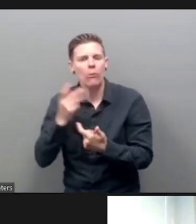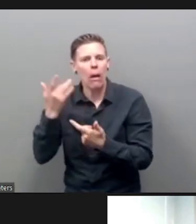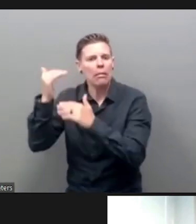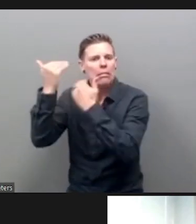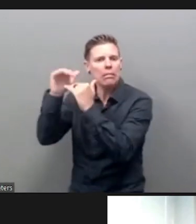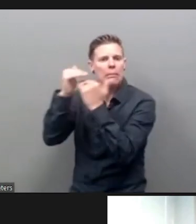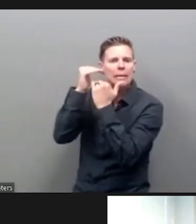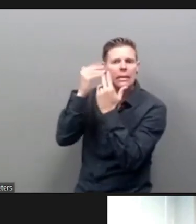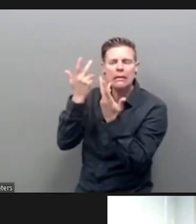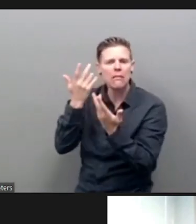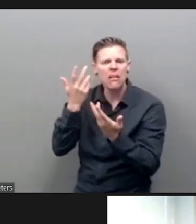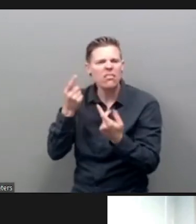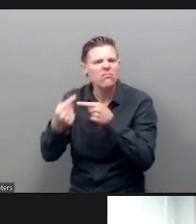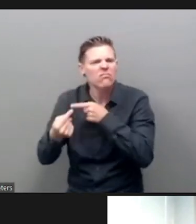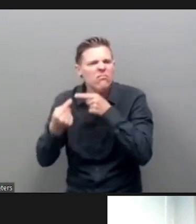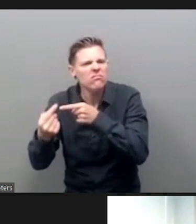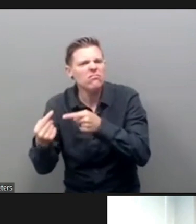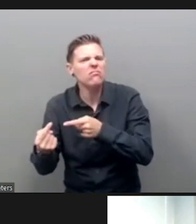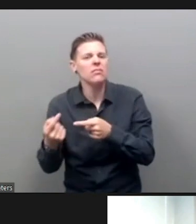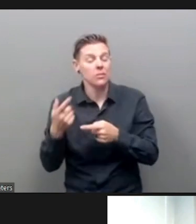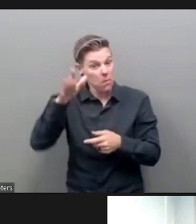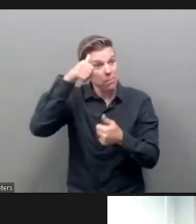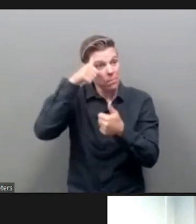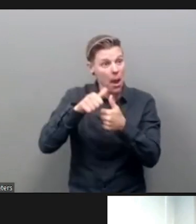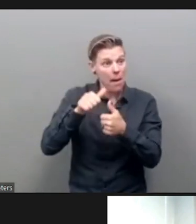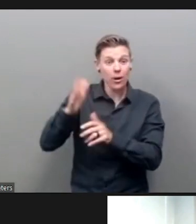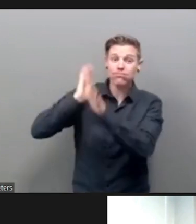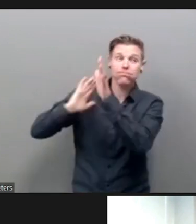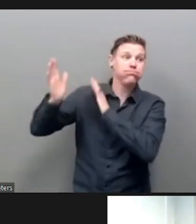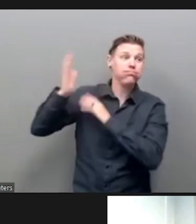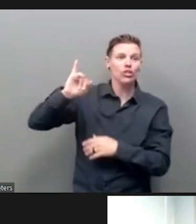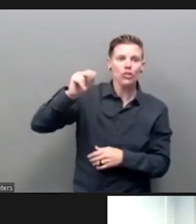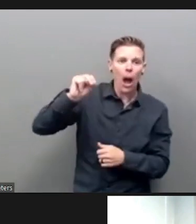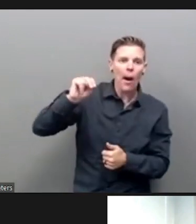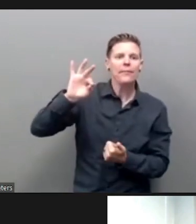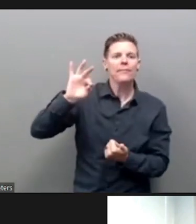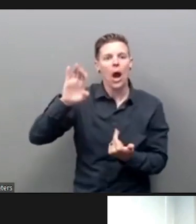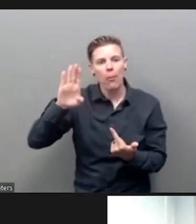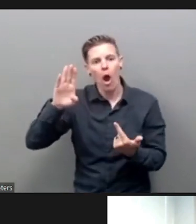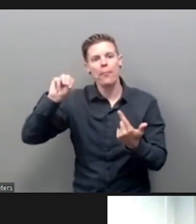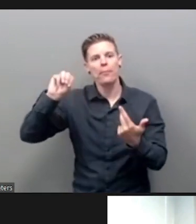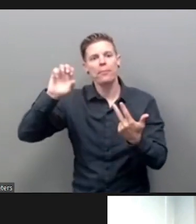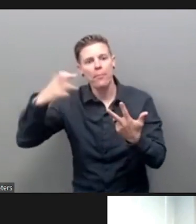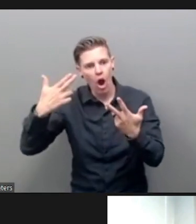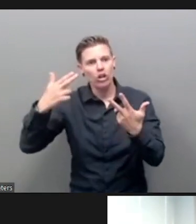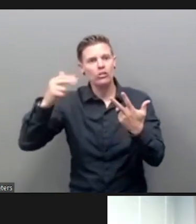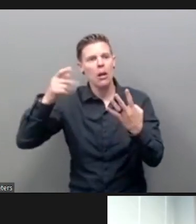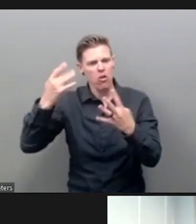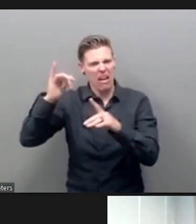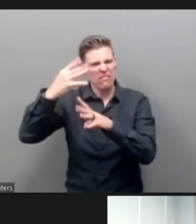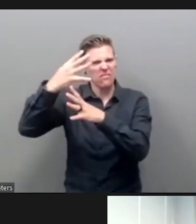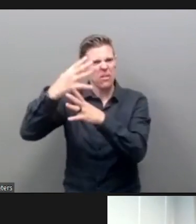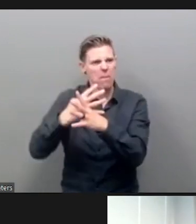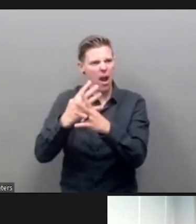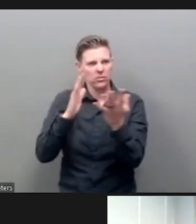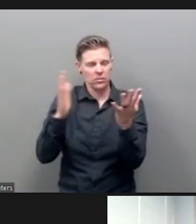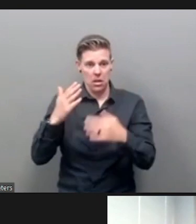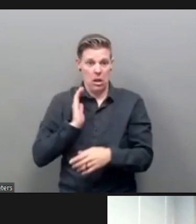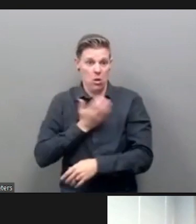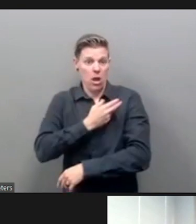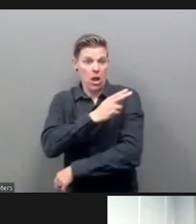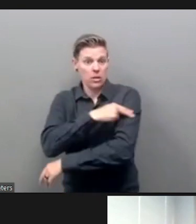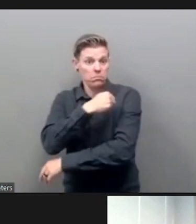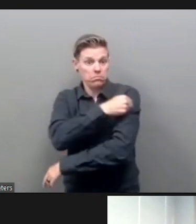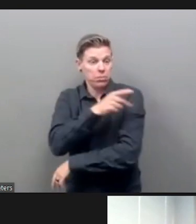in January through April, and this is related to the crisis standards of care, right? Our hospitals were helping to